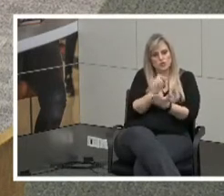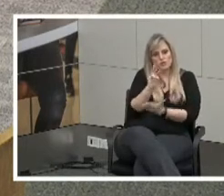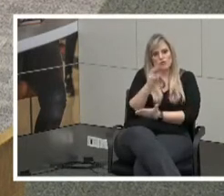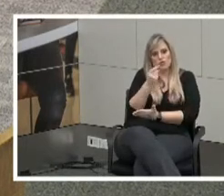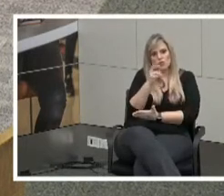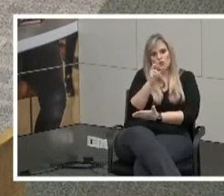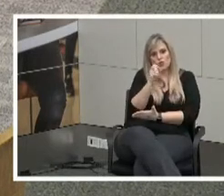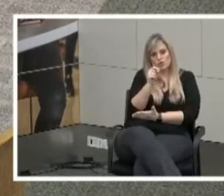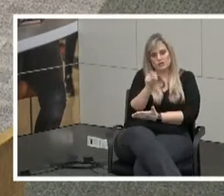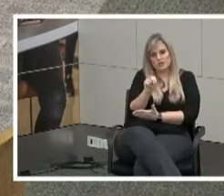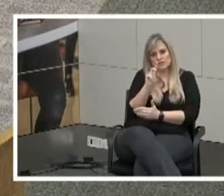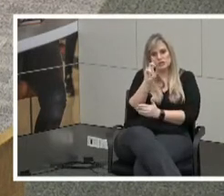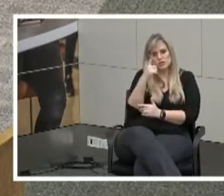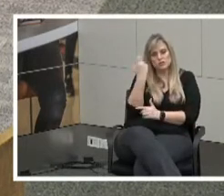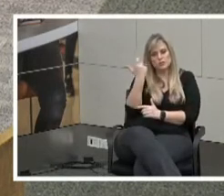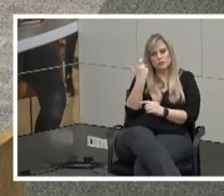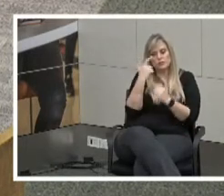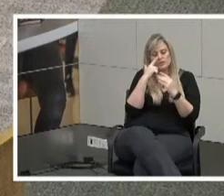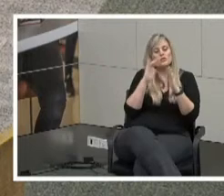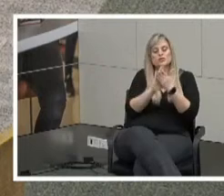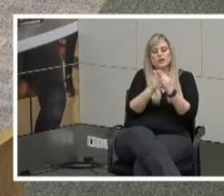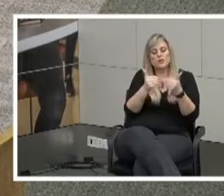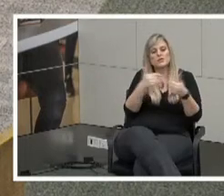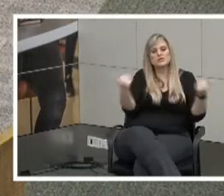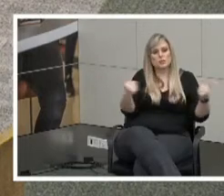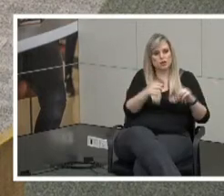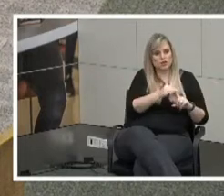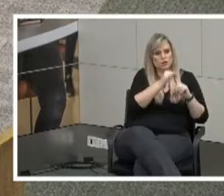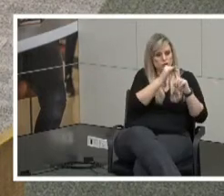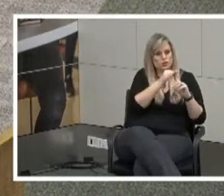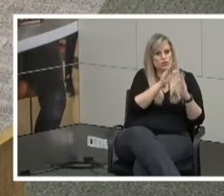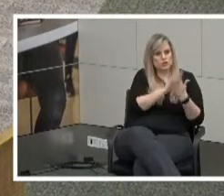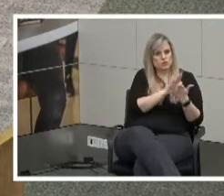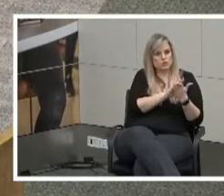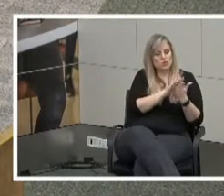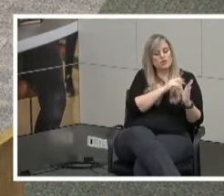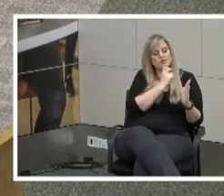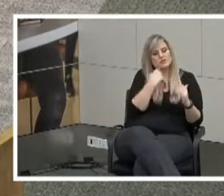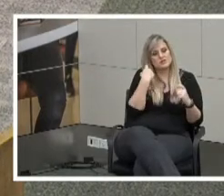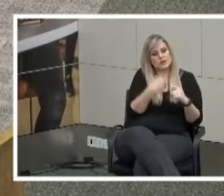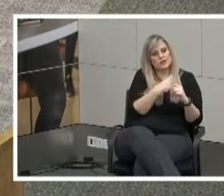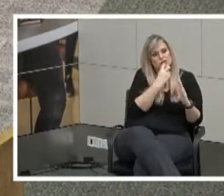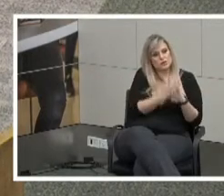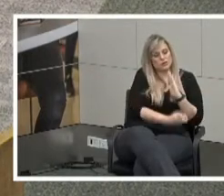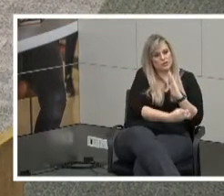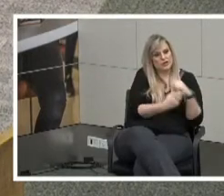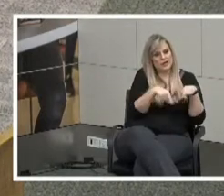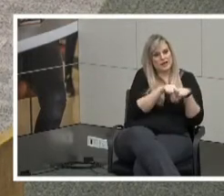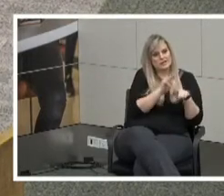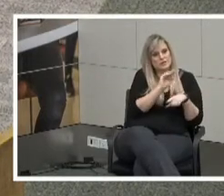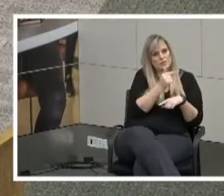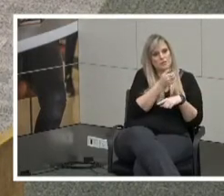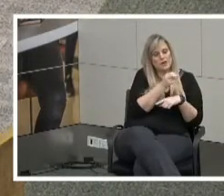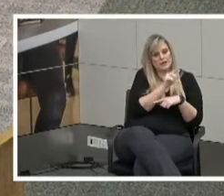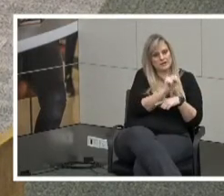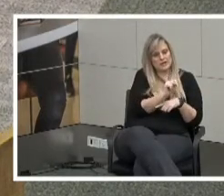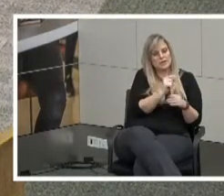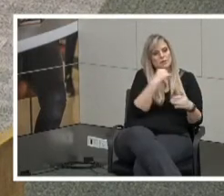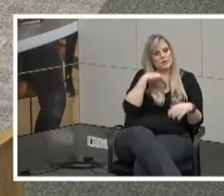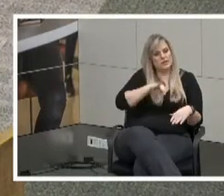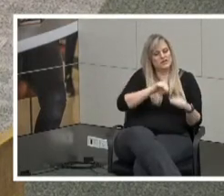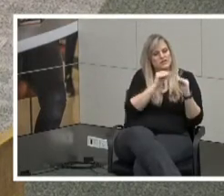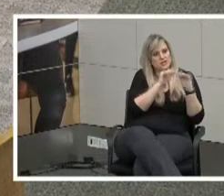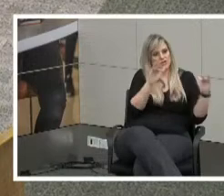become a separate and unique School keeping the Spanish Immersion program as a magnet school benefits the diversity of the